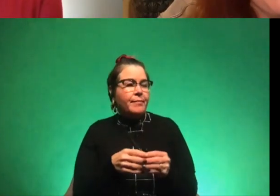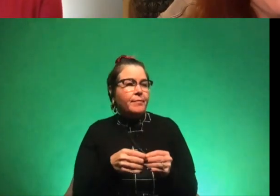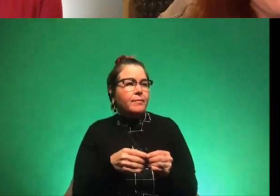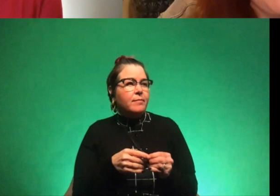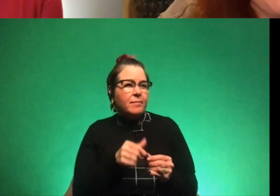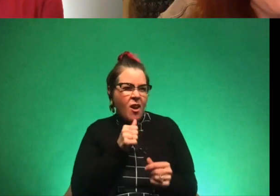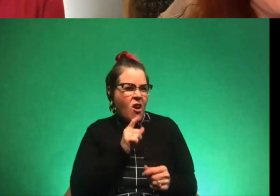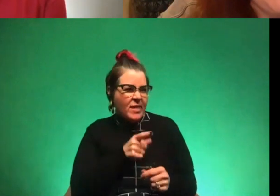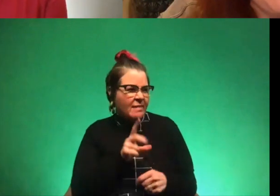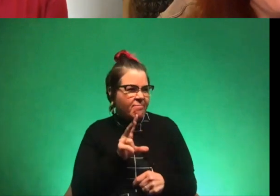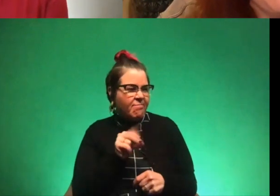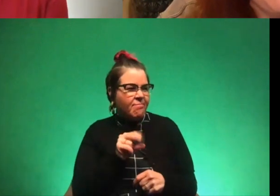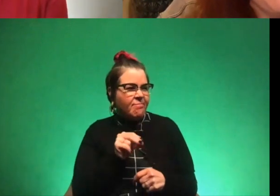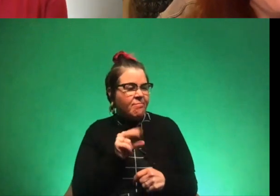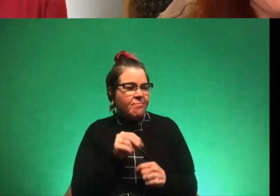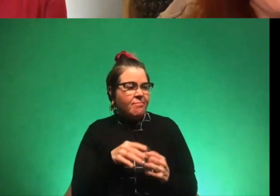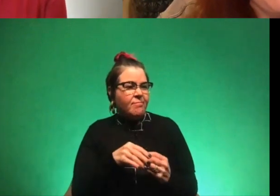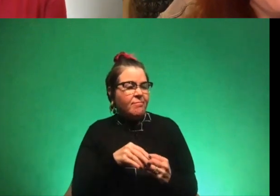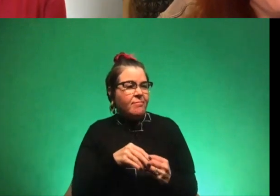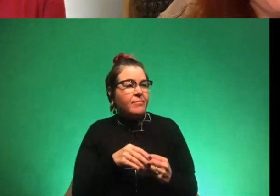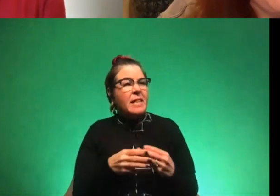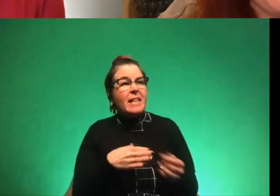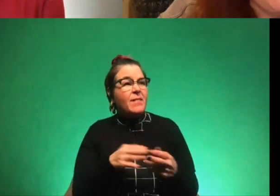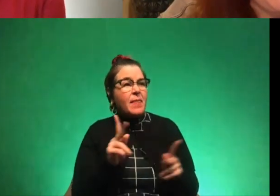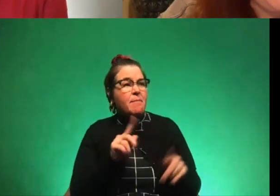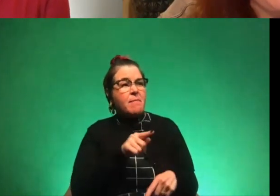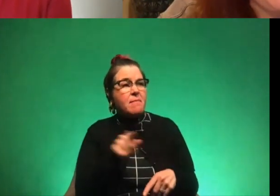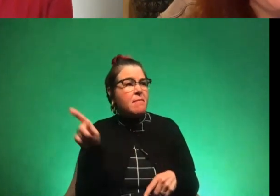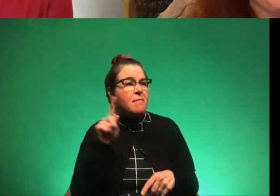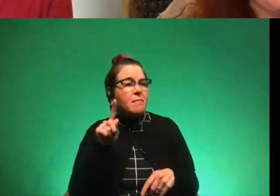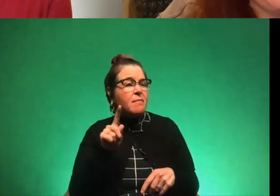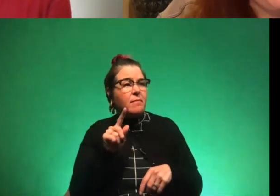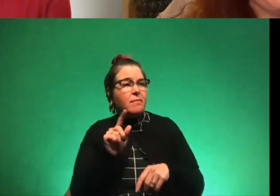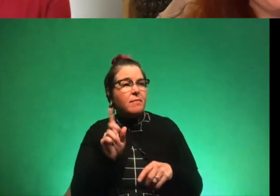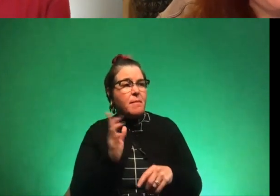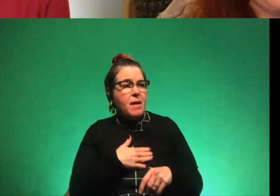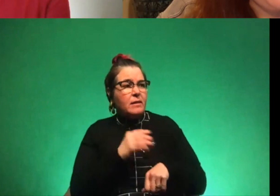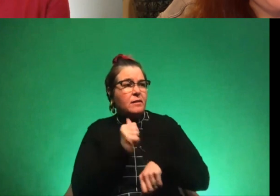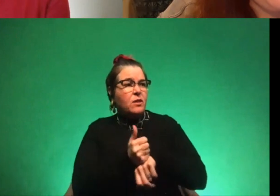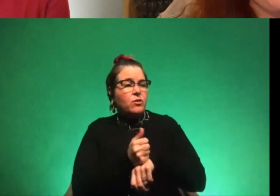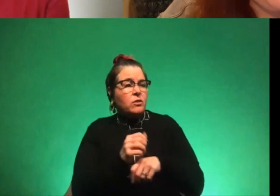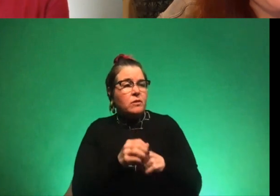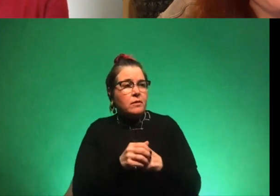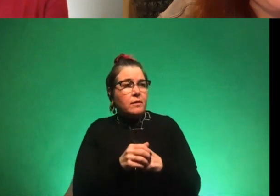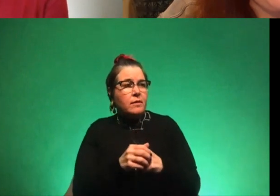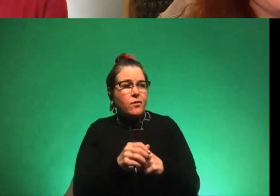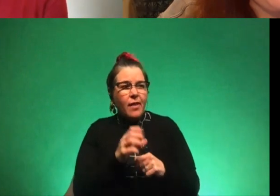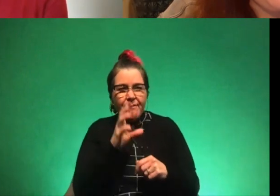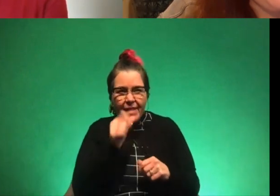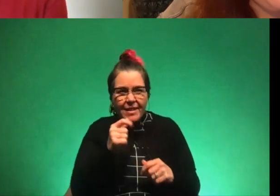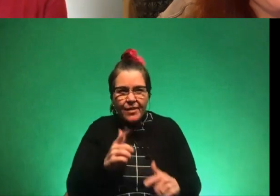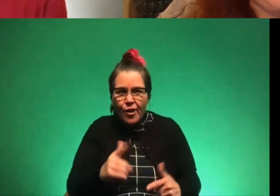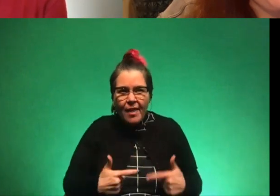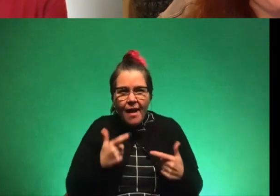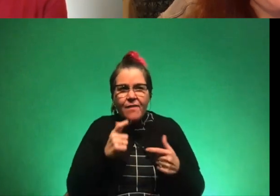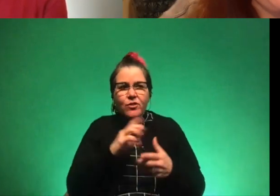Not really, like, you know, and even the people on, you know, other people on station, you know, everyone has such fascinating lives and